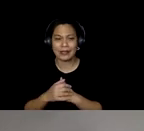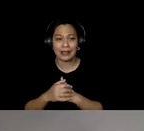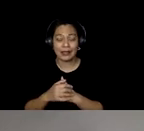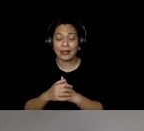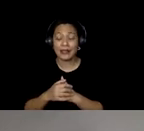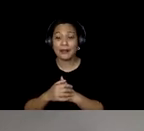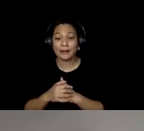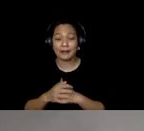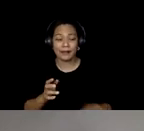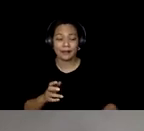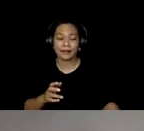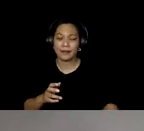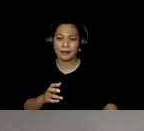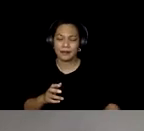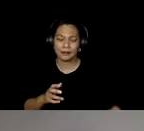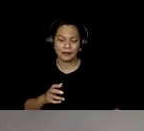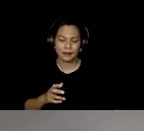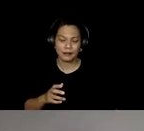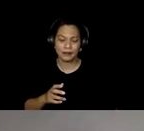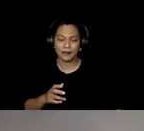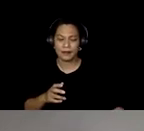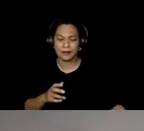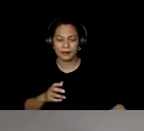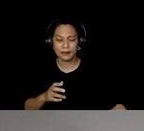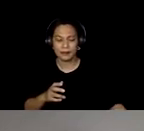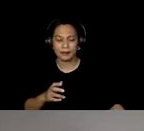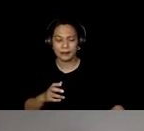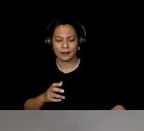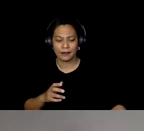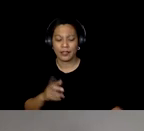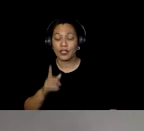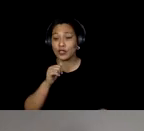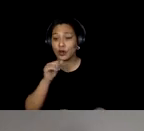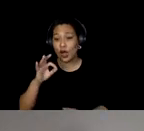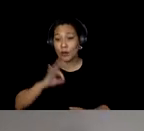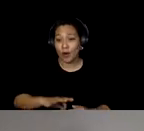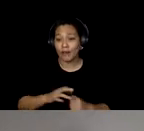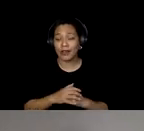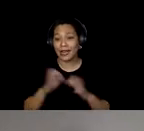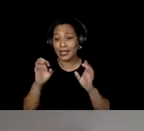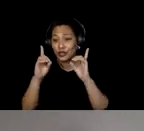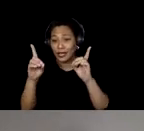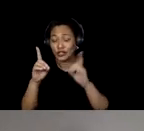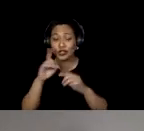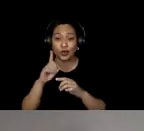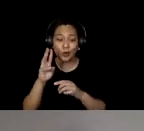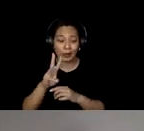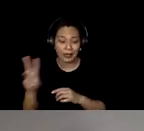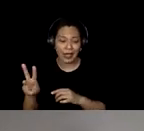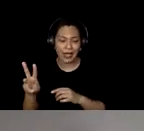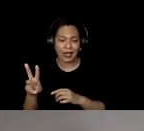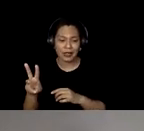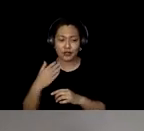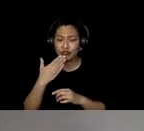example of high page authority websites, like nonprofit and educational websites, actually are seen as more trustworthy by